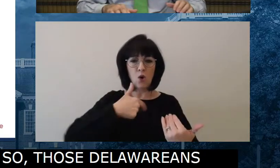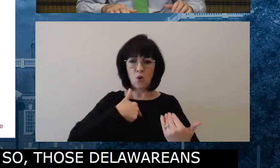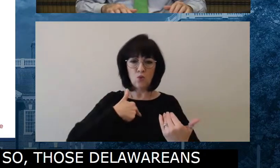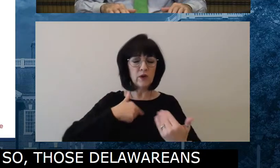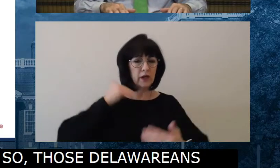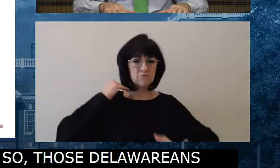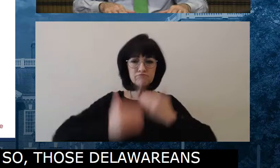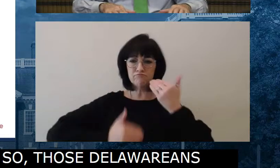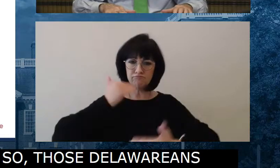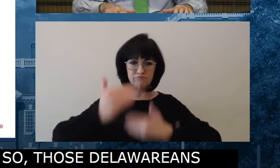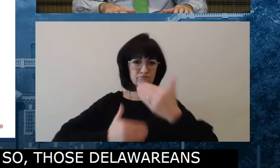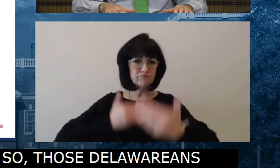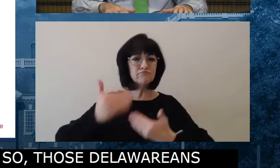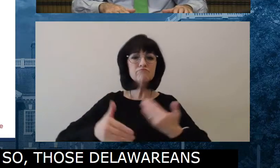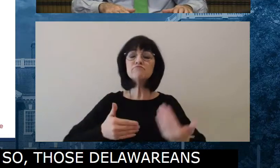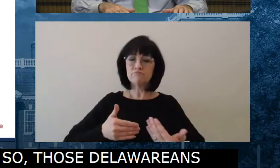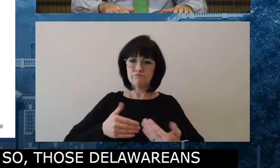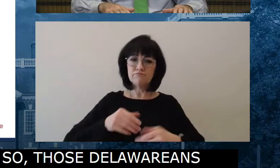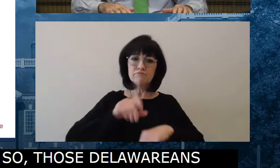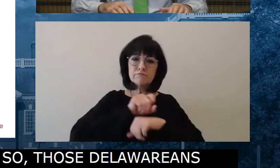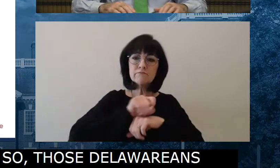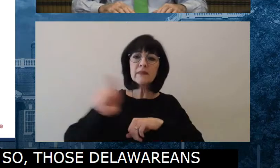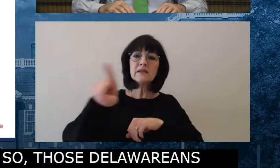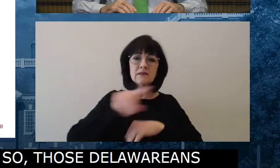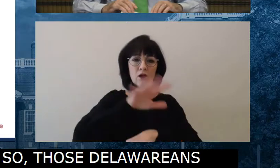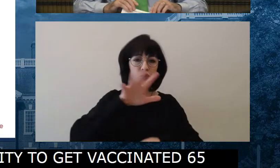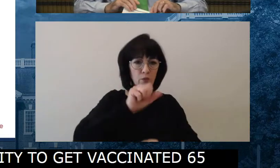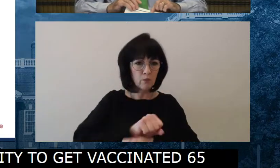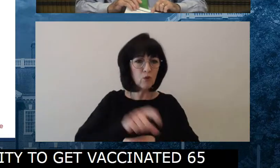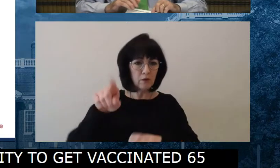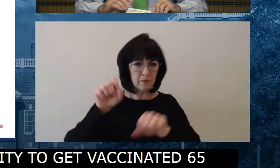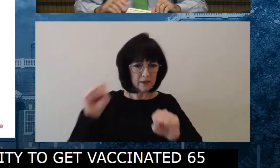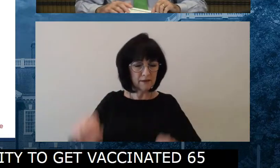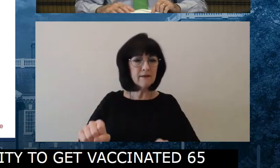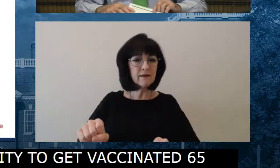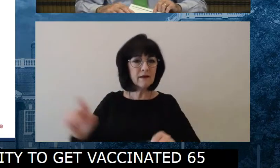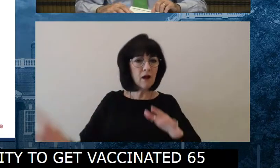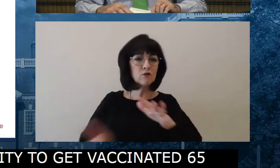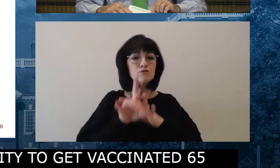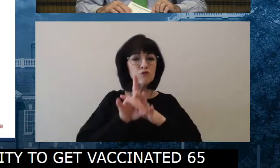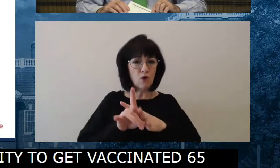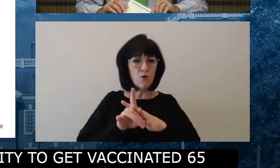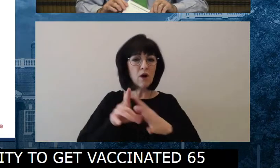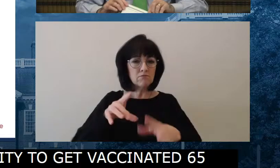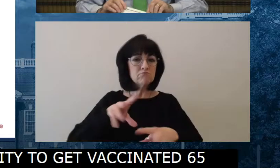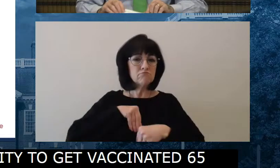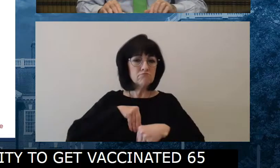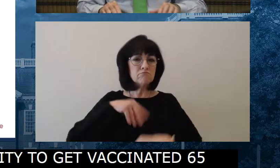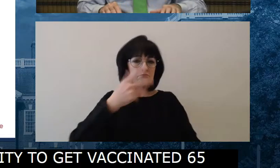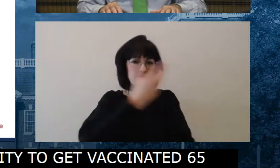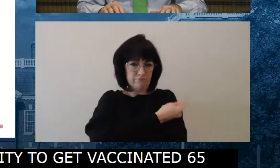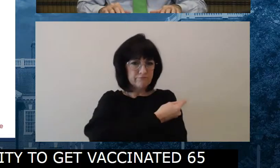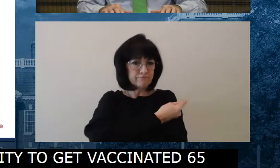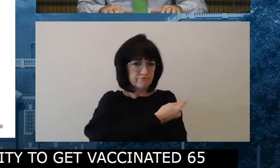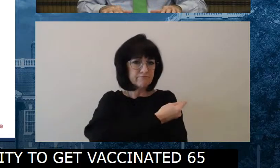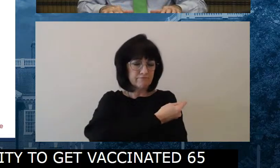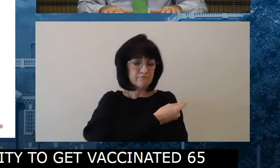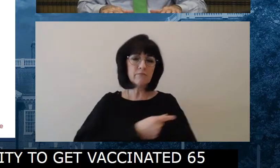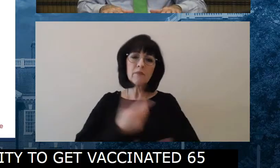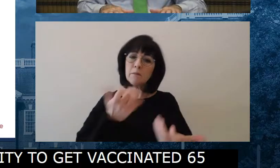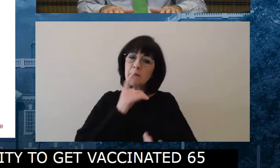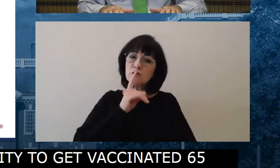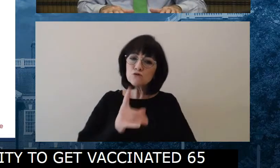vaccinate frontline essential workers. And our focus will be, in all of this, fast and fair. We will